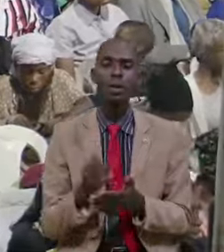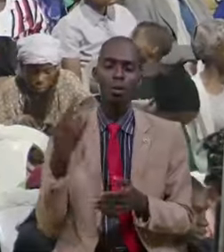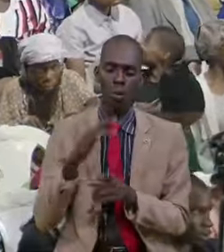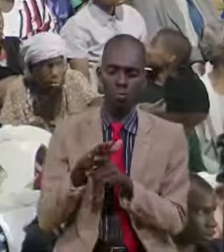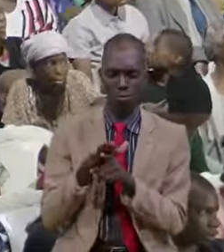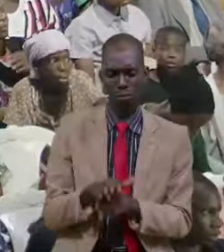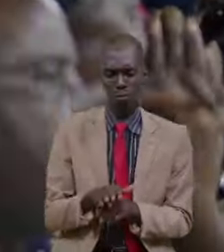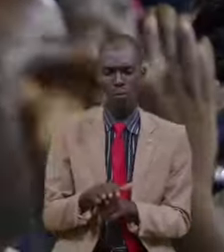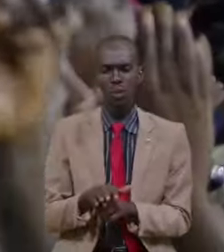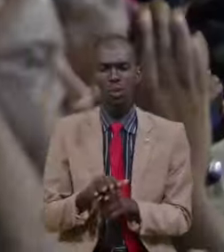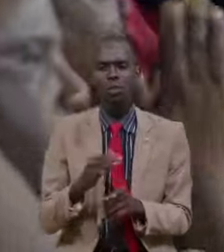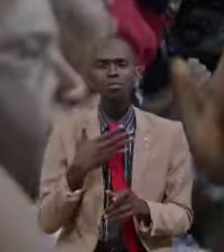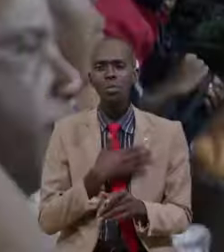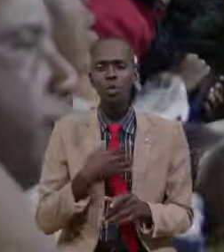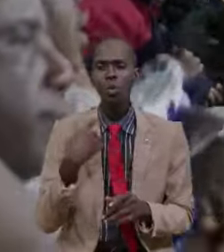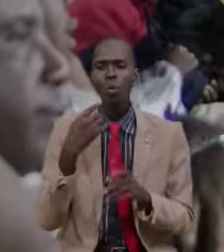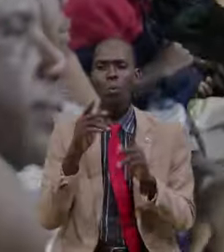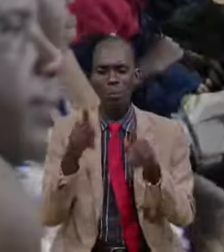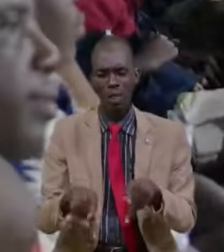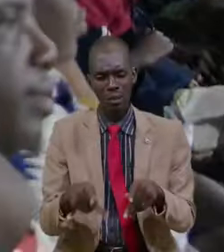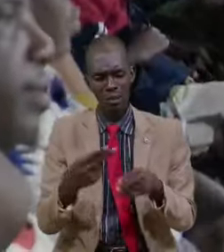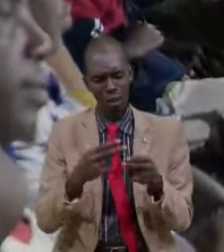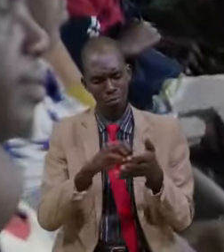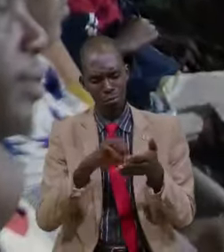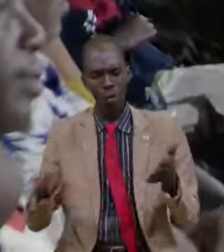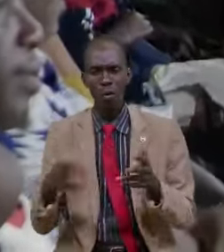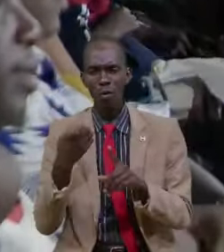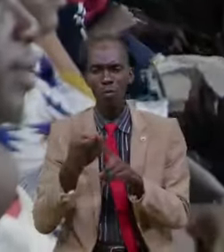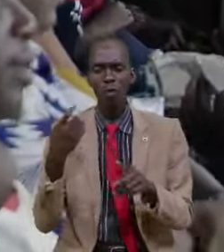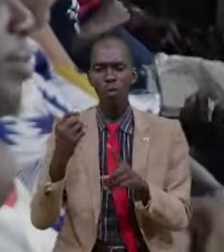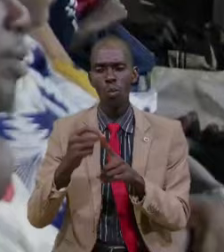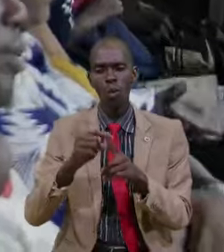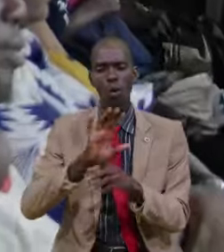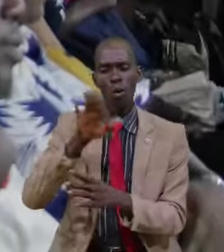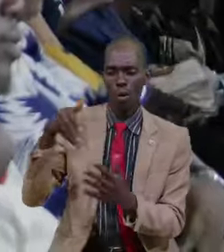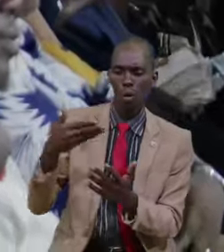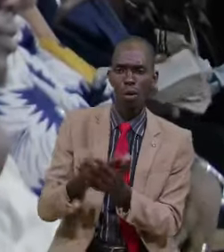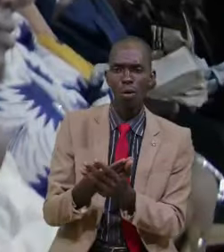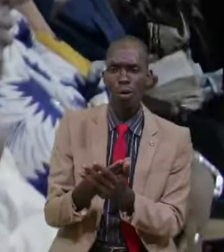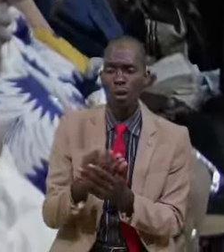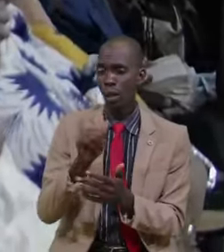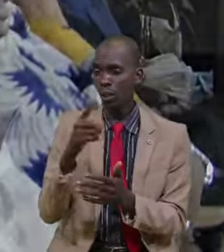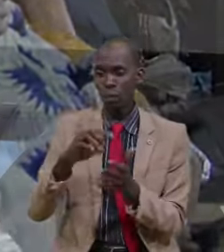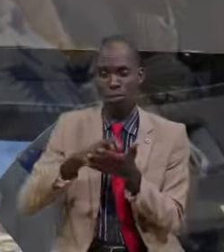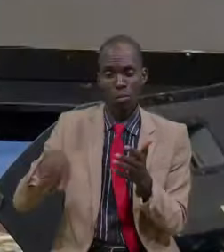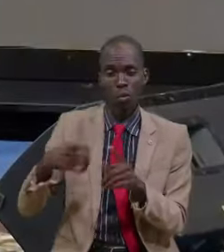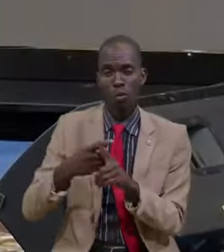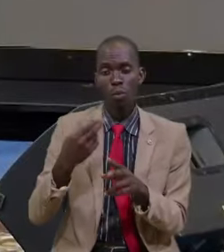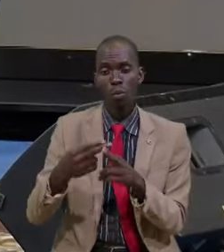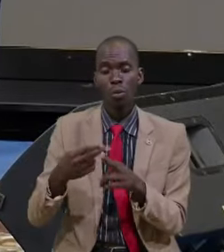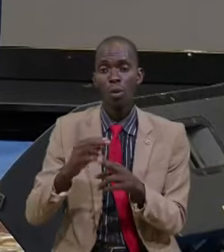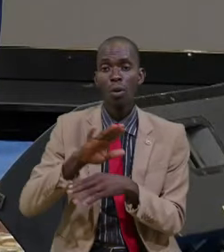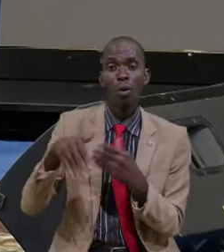from all? Who is subtracted from all? Everyone is there.